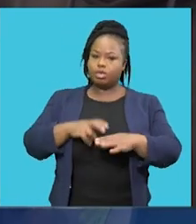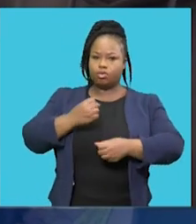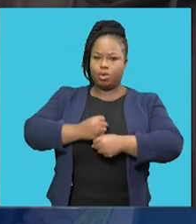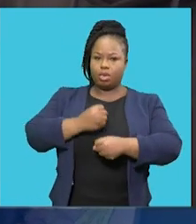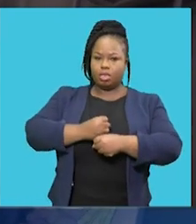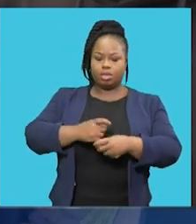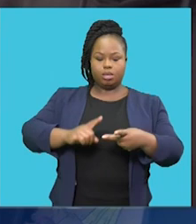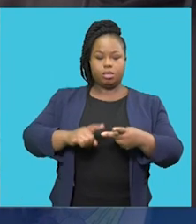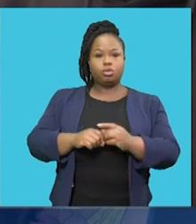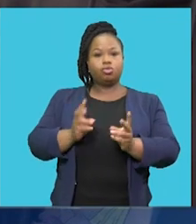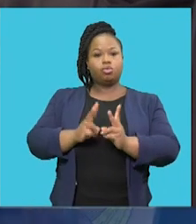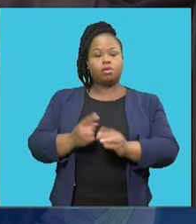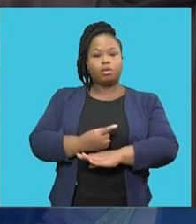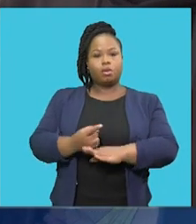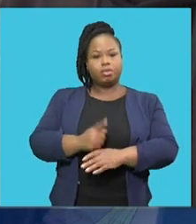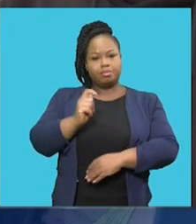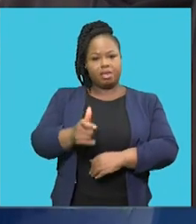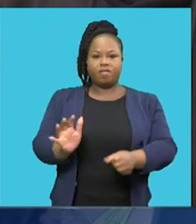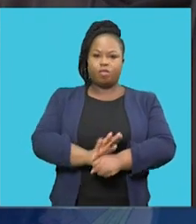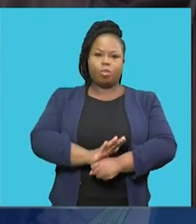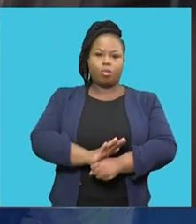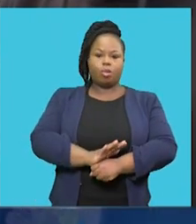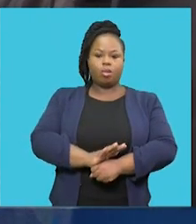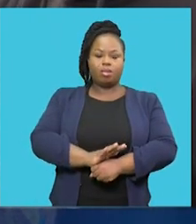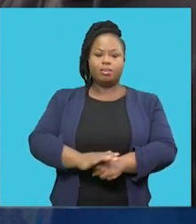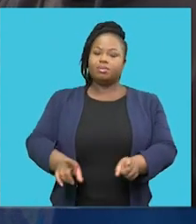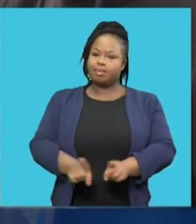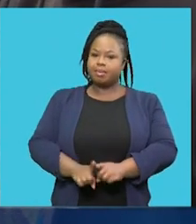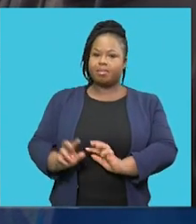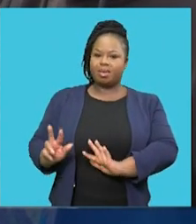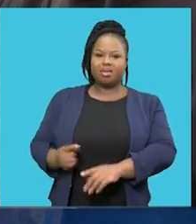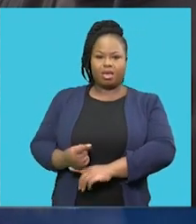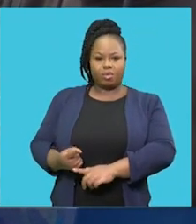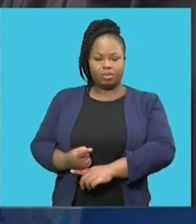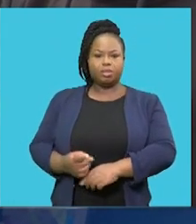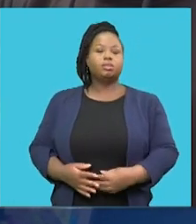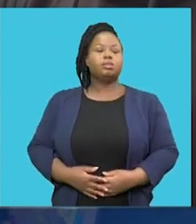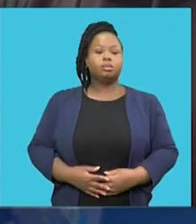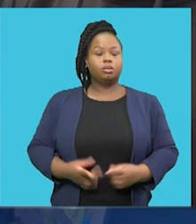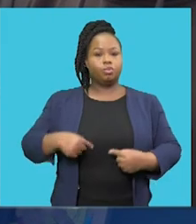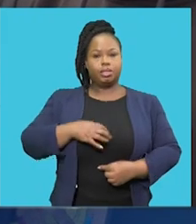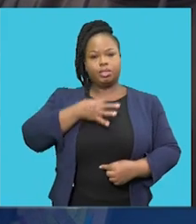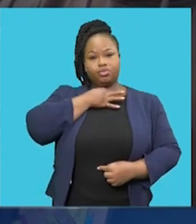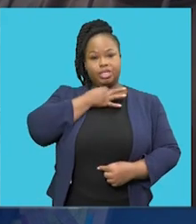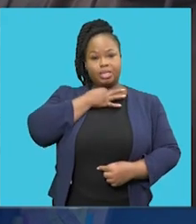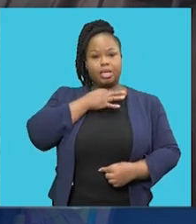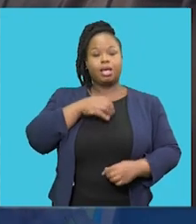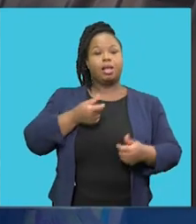need 12 hours beyibhadale as it is, as bebhadala i-8 hours. We need i-risk